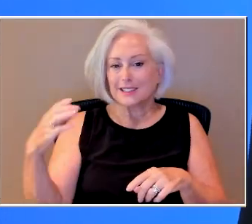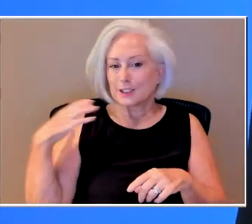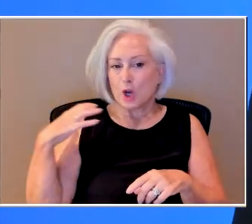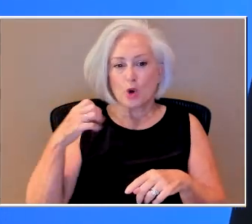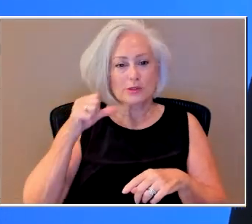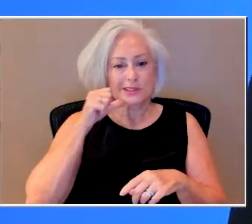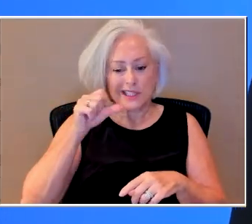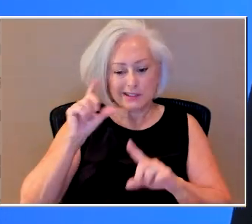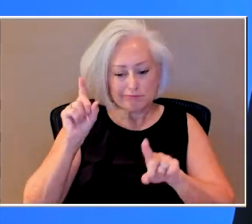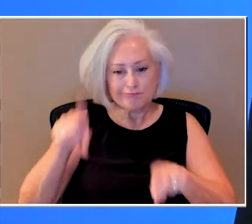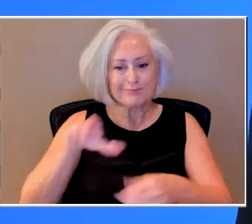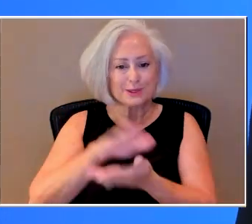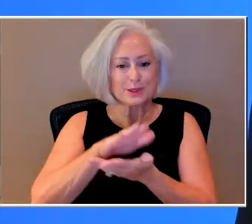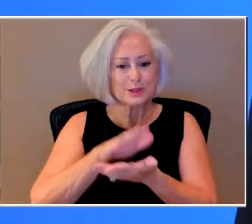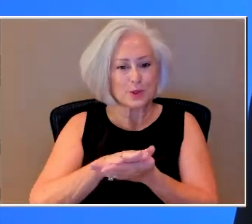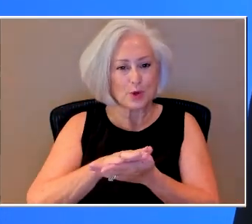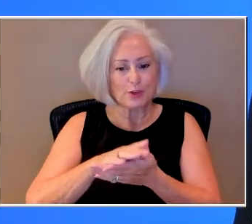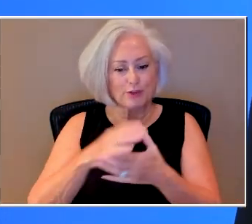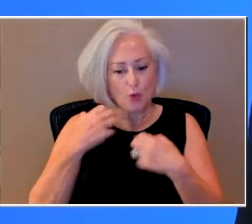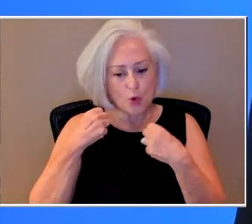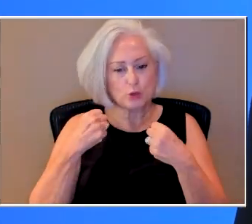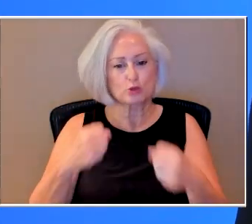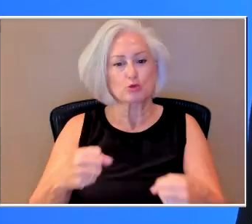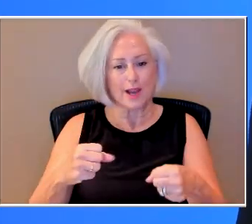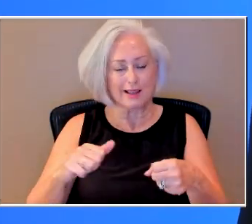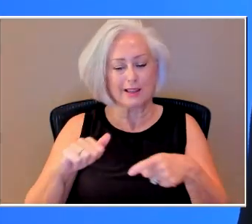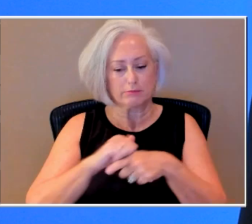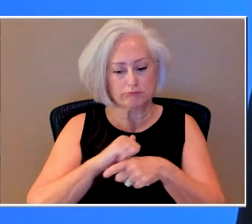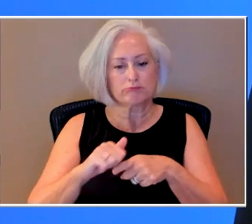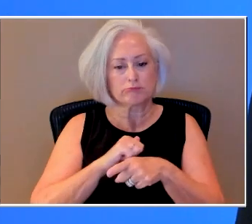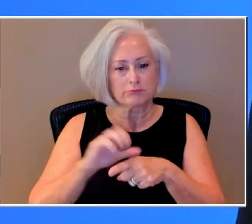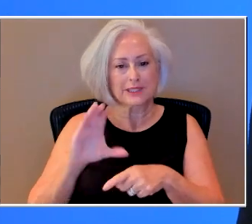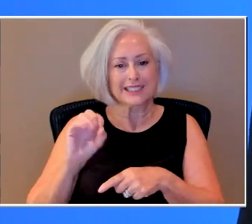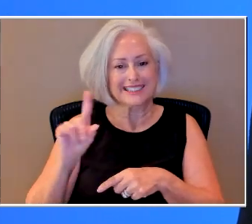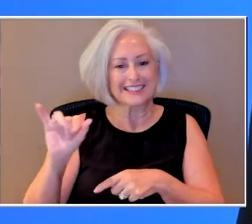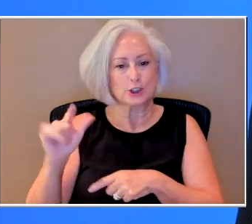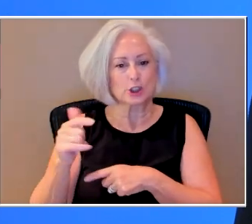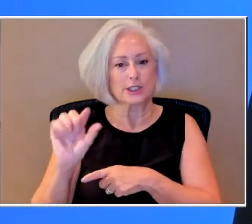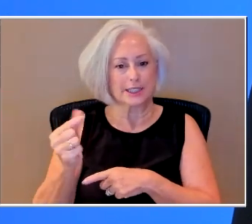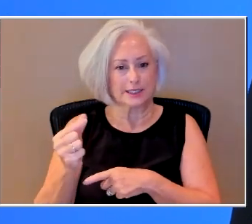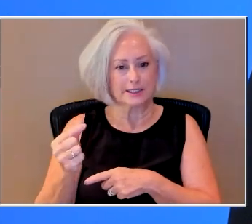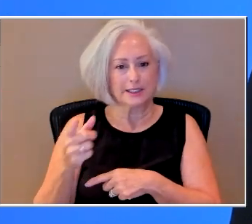I mean? So a lot of it was recycled information that he was trained under,